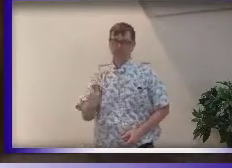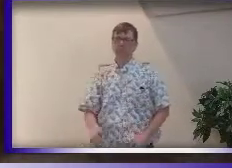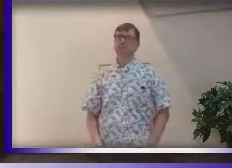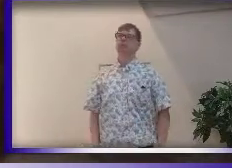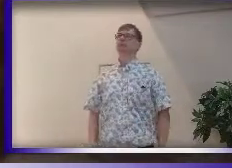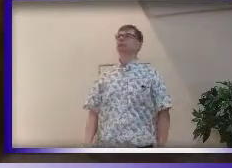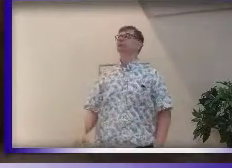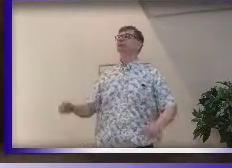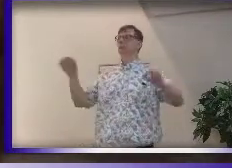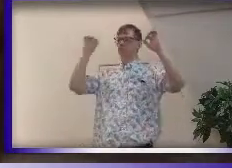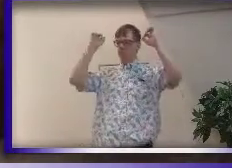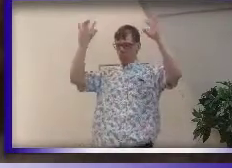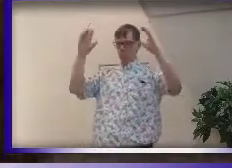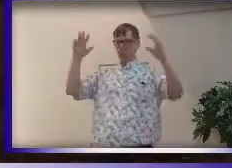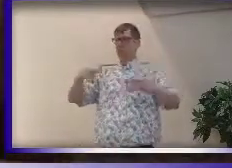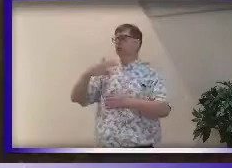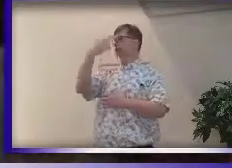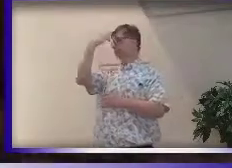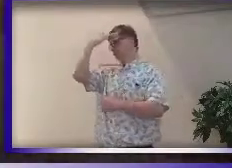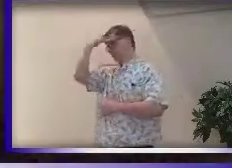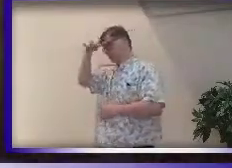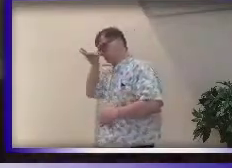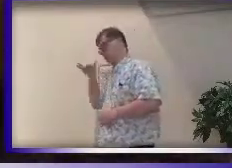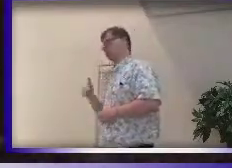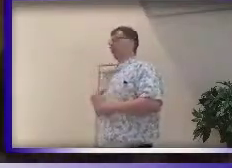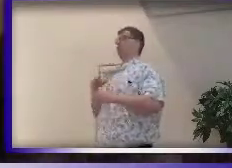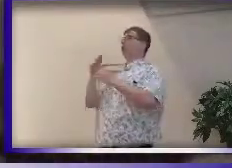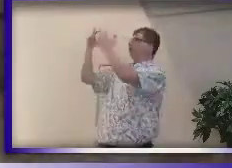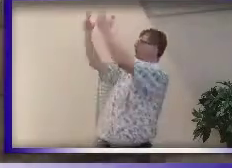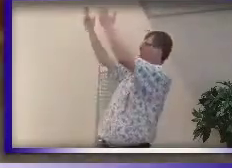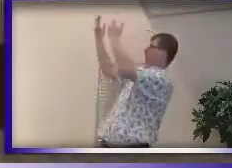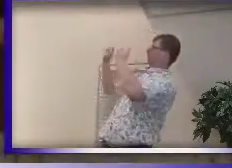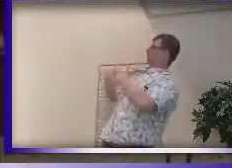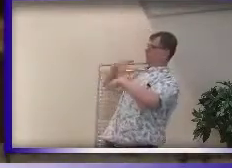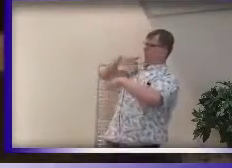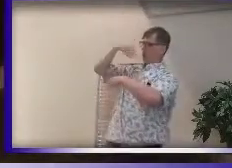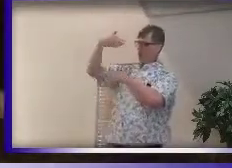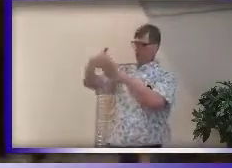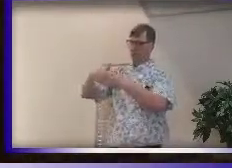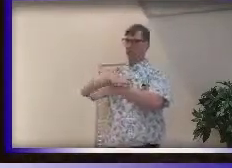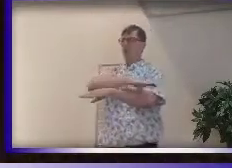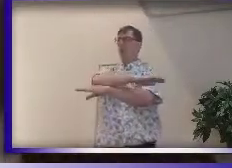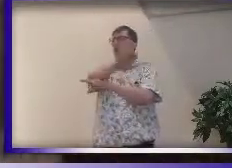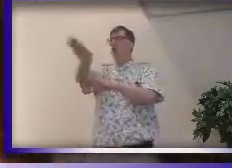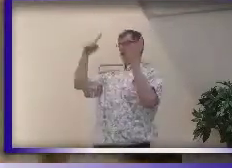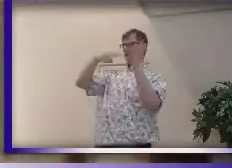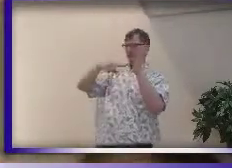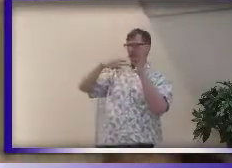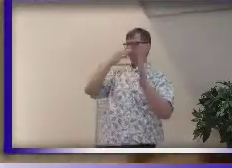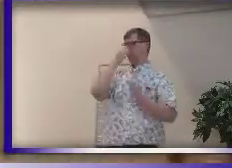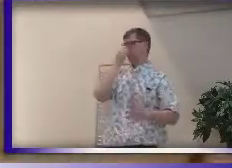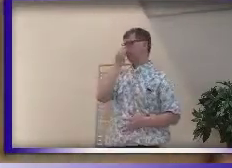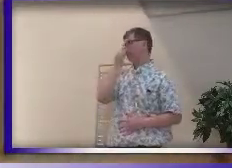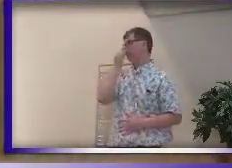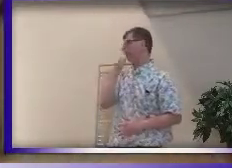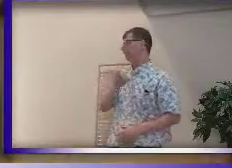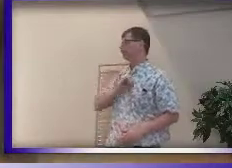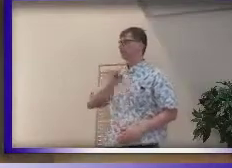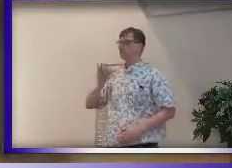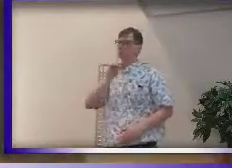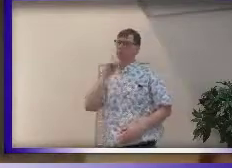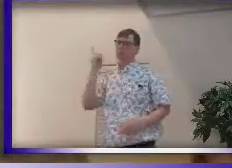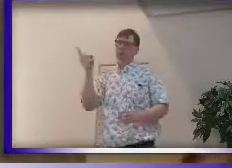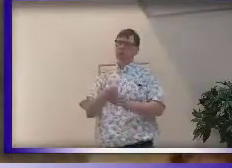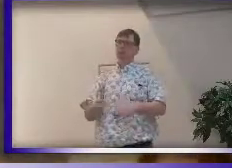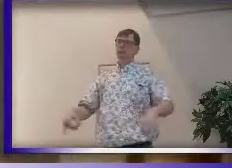this. Absolutely. So on the outer side, we have people like Dan Vega who don't have to drive over the mountain in order to sing for us.